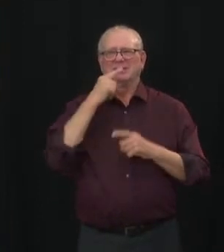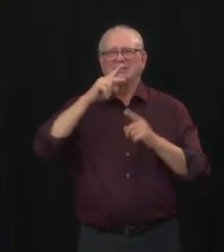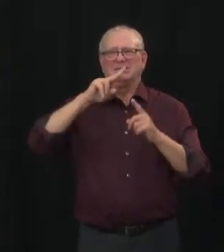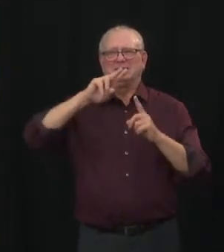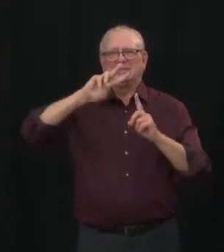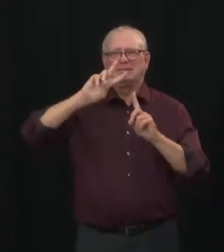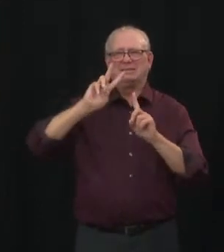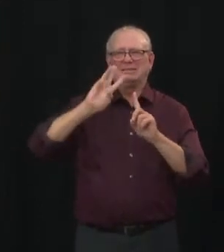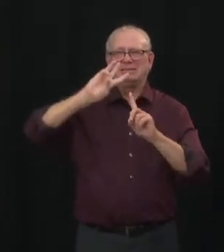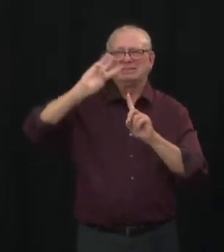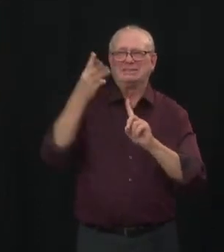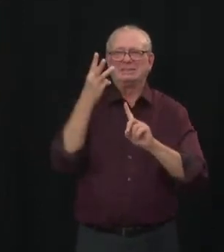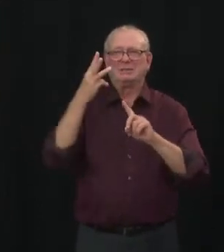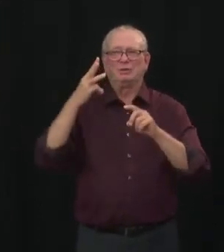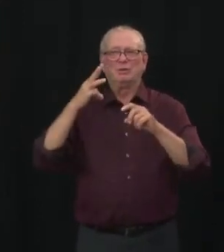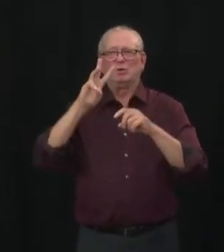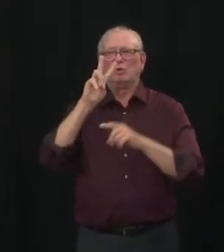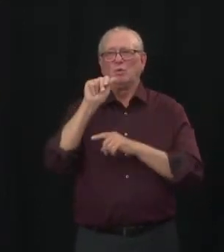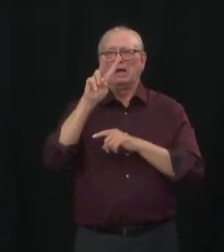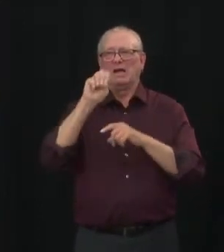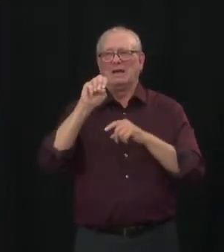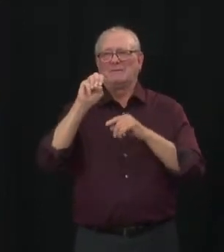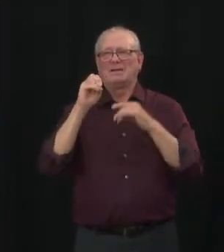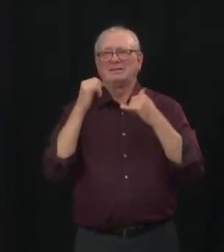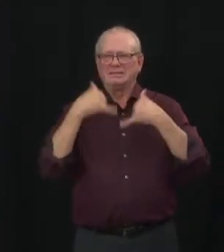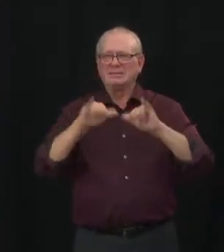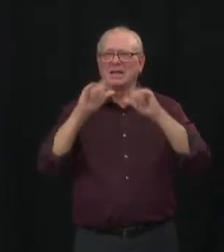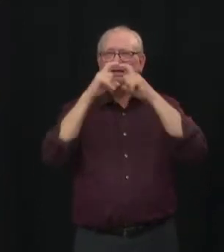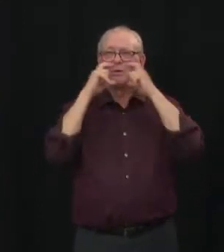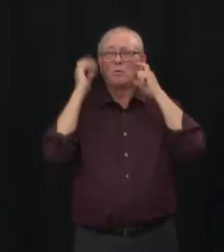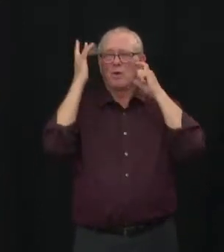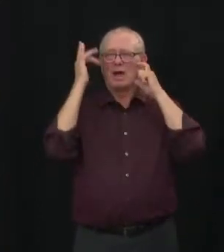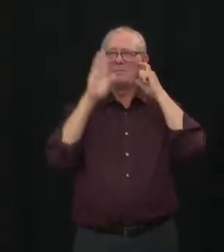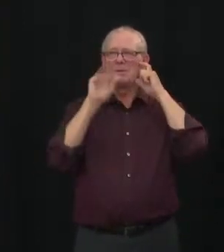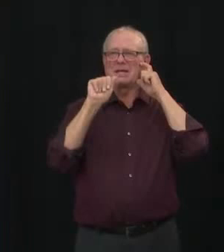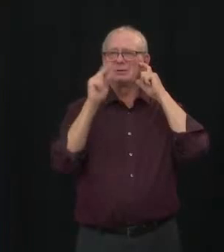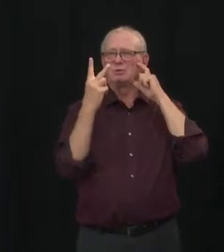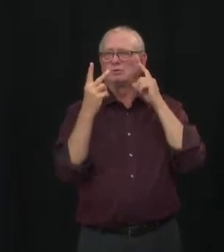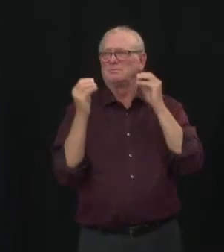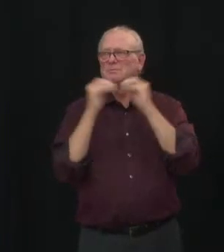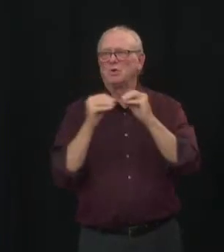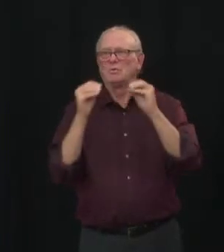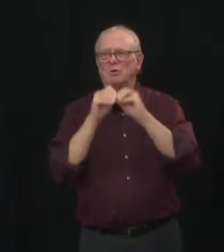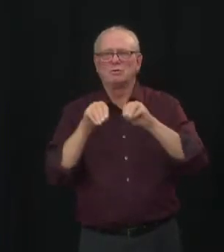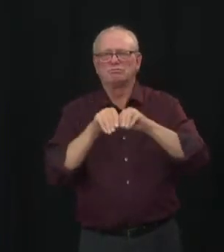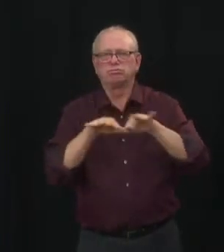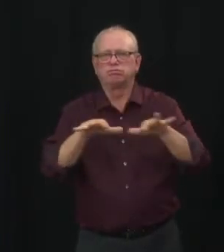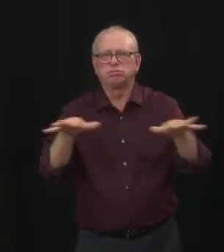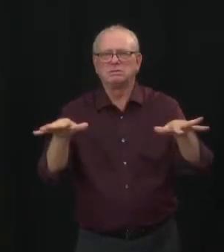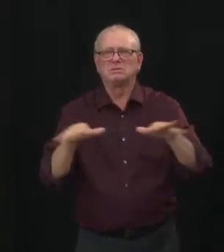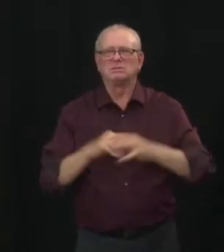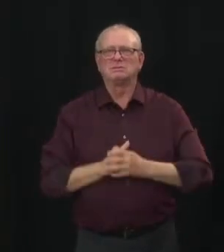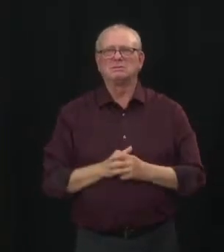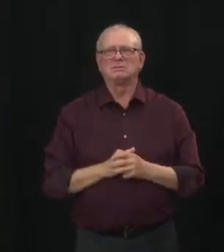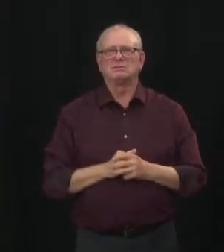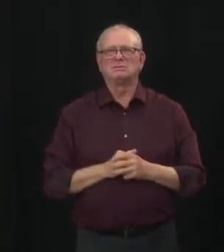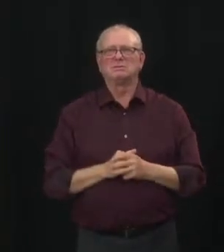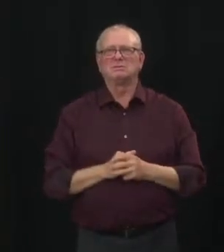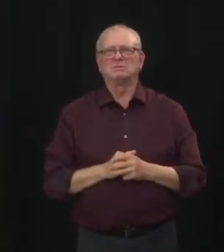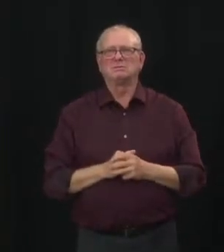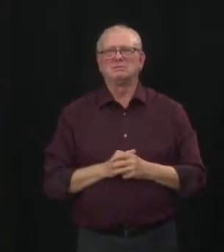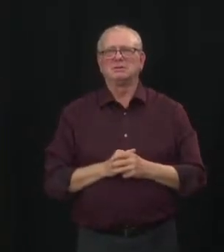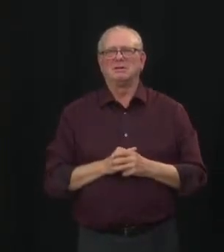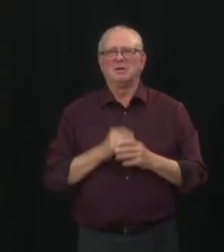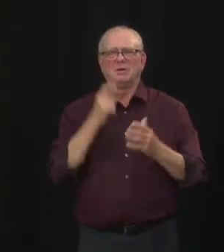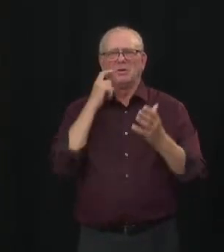the BA2 variant continues to pick up steam. We have seen you at pressers, Dr. Hinshaw, still wearing what it looks like two masks,